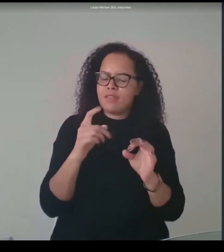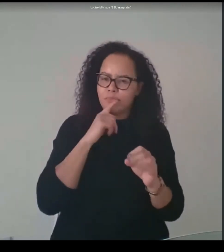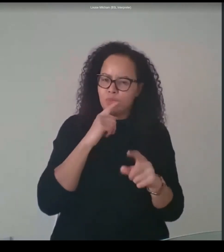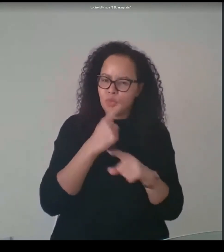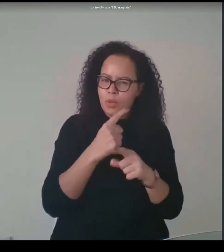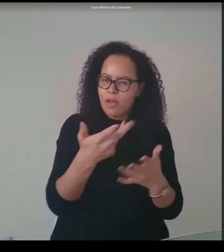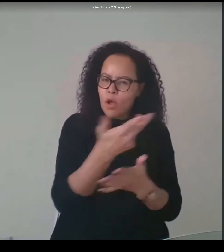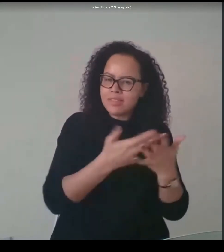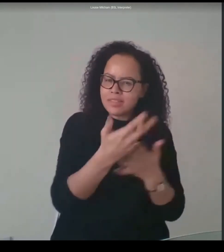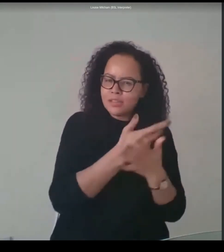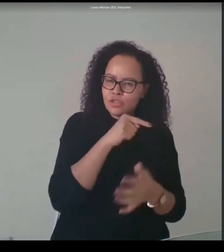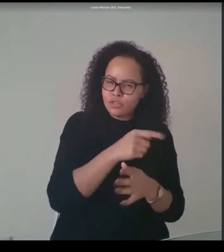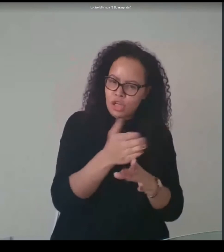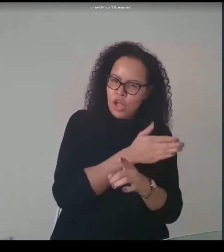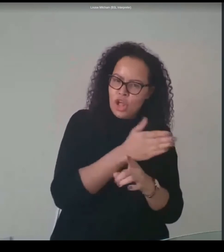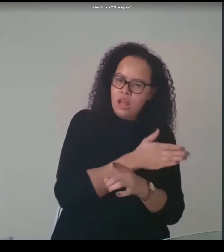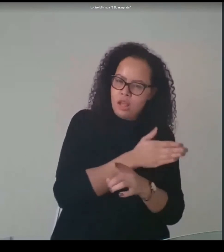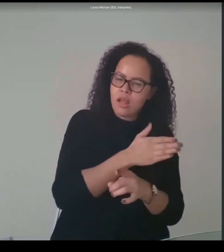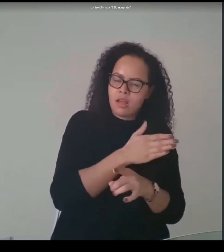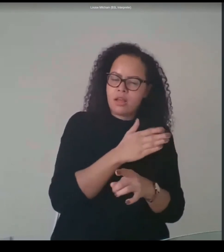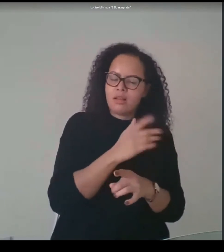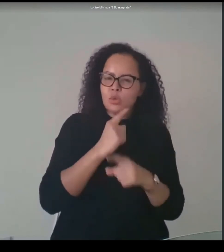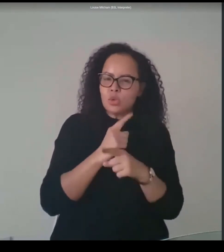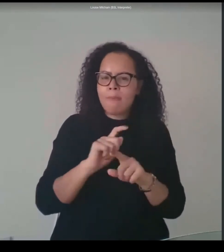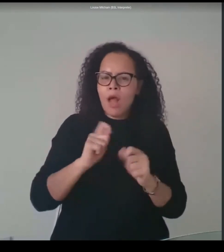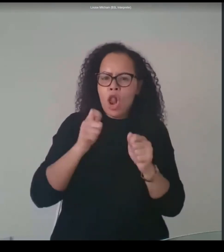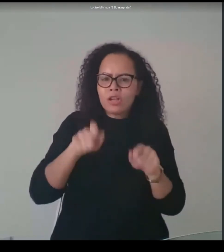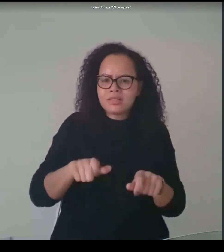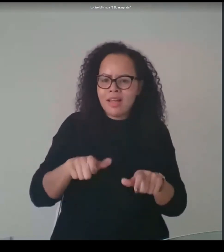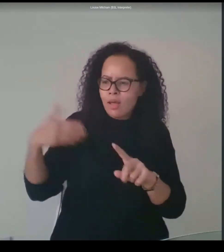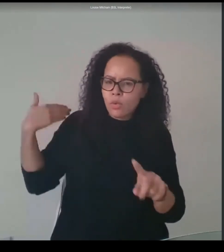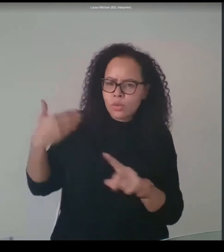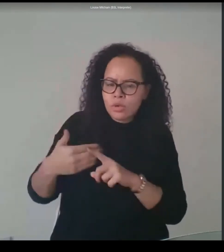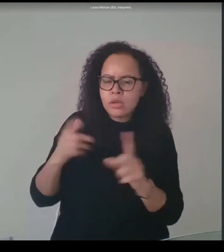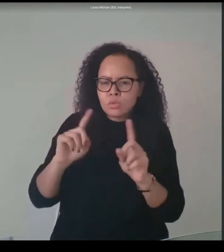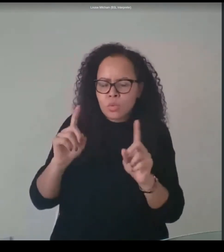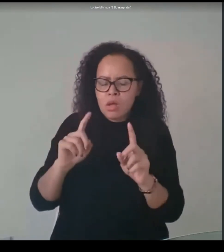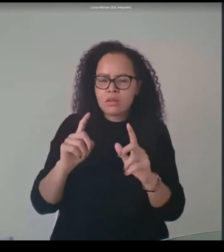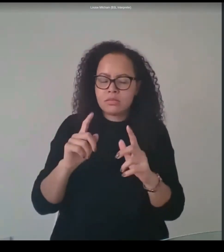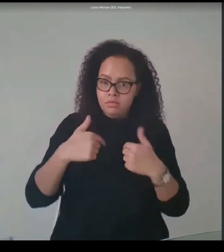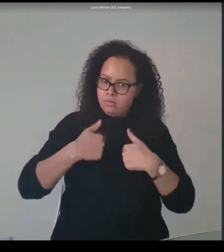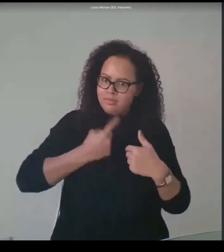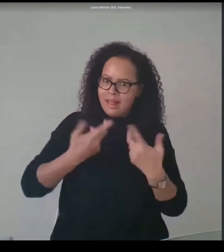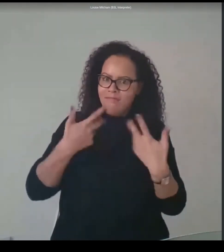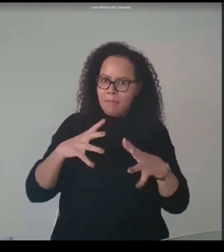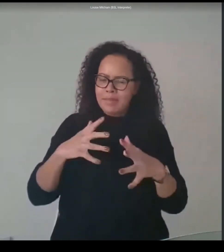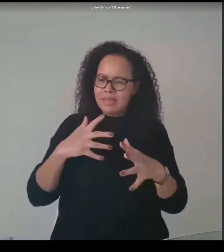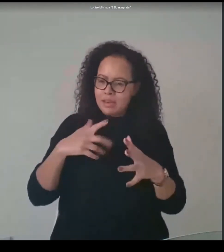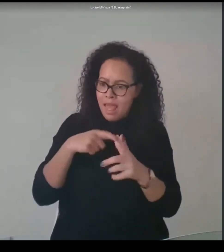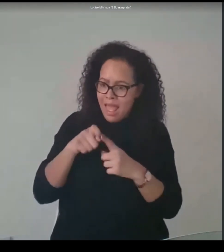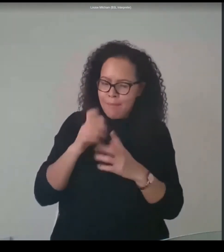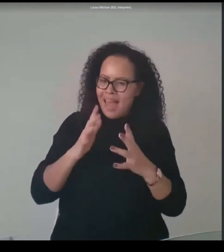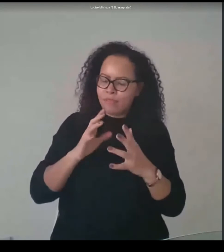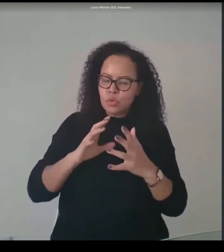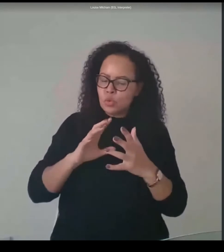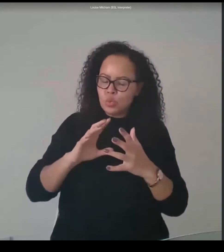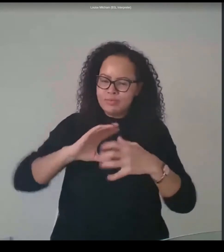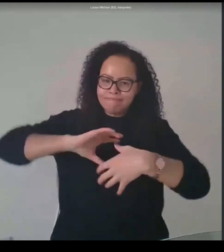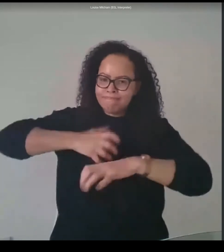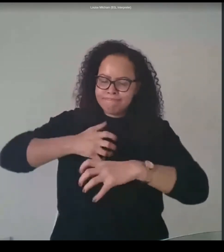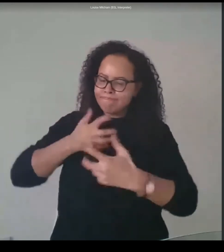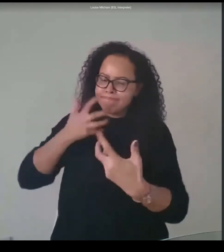around, especially during the lockdown and how we've had to adapt and evolve the platform to be more suitable